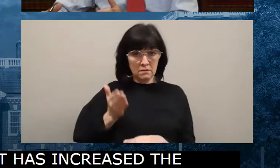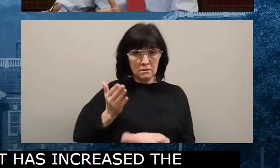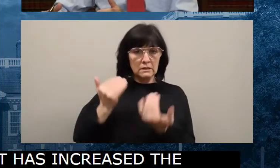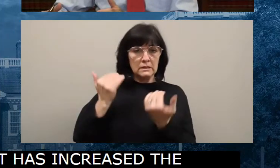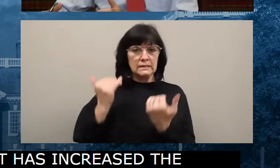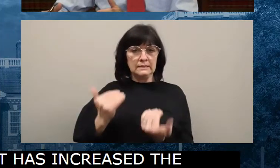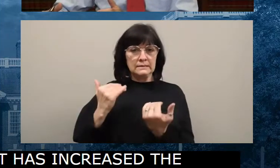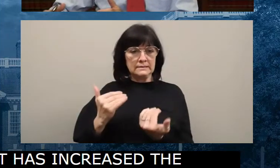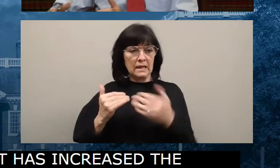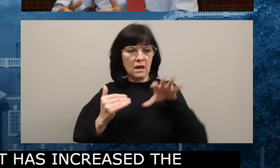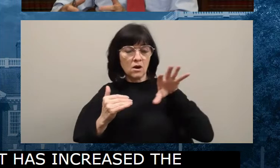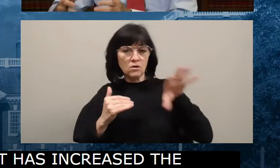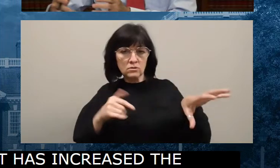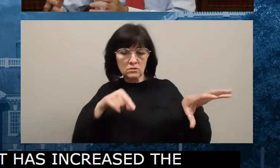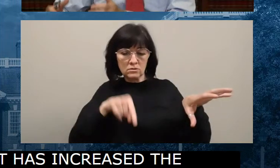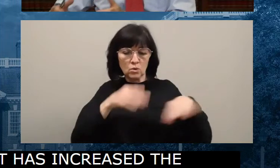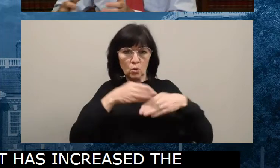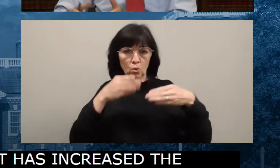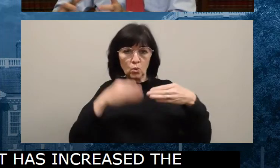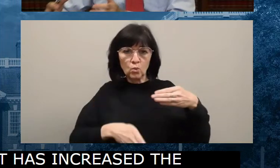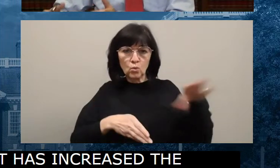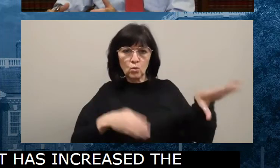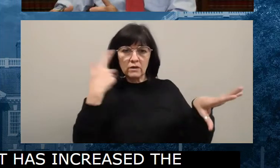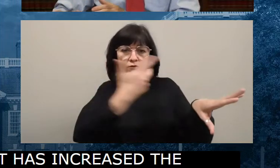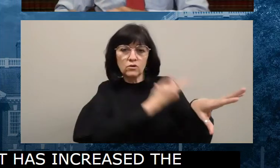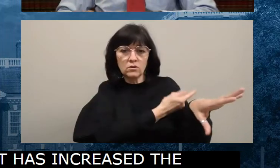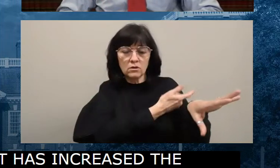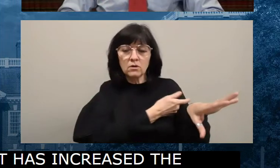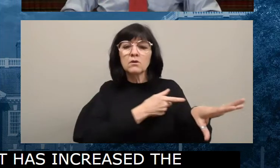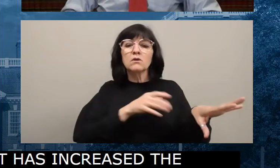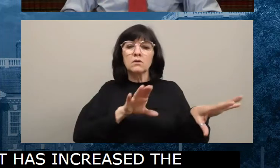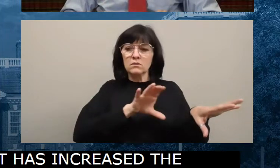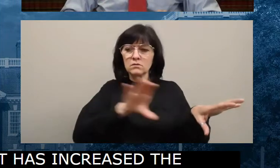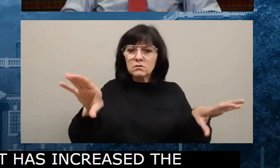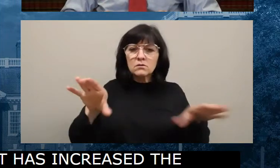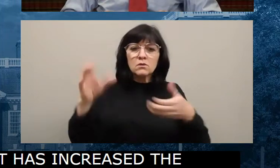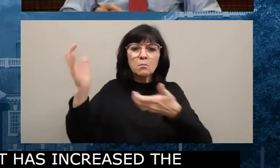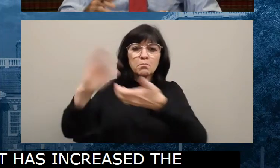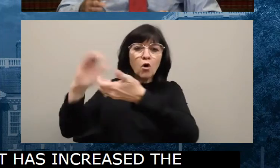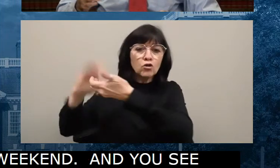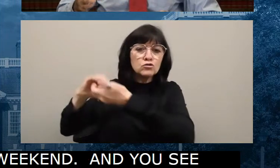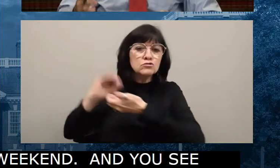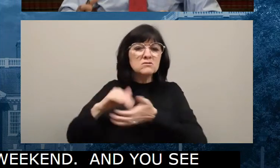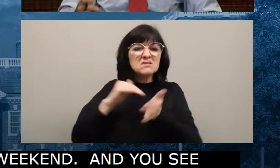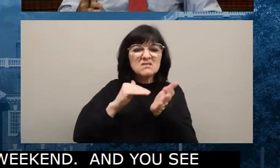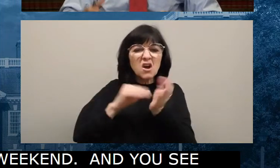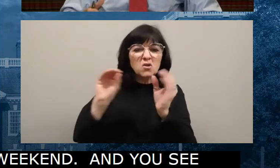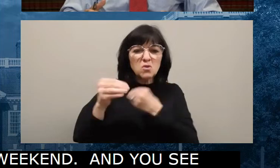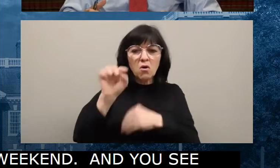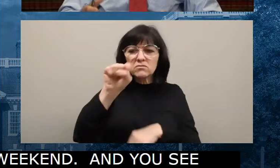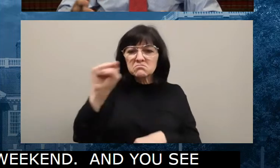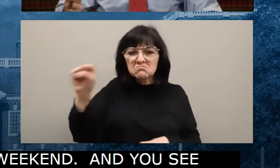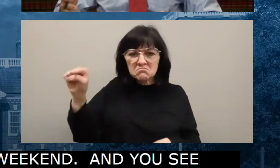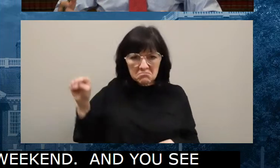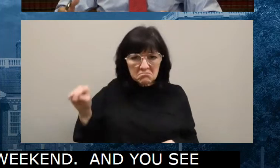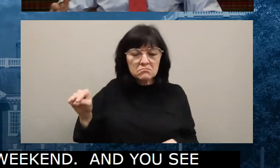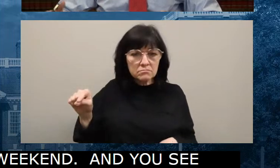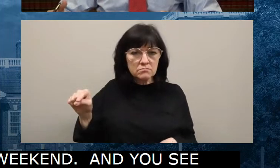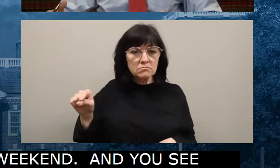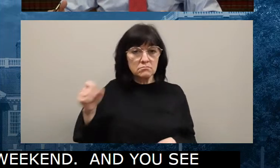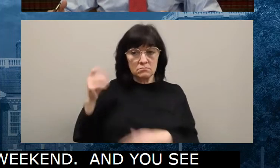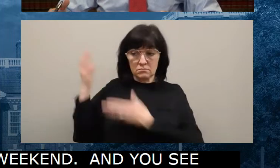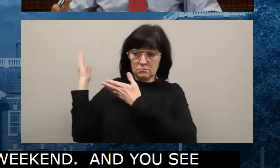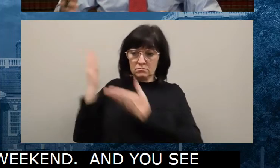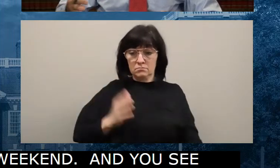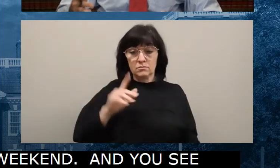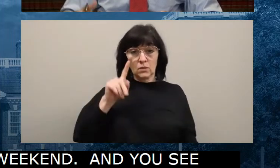for our weekend clinics. They're basically being that period of time between when they're shipped out